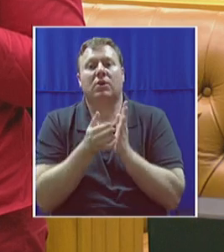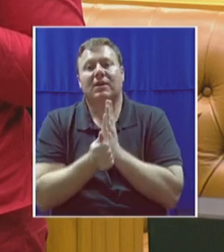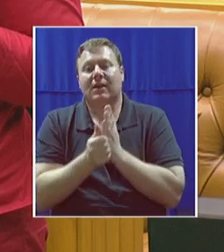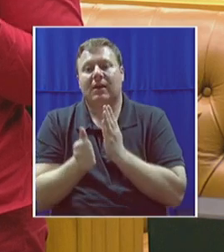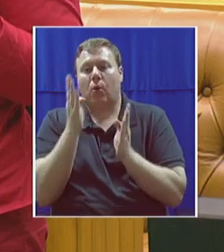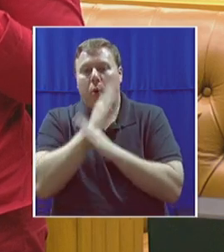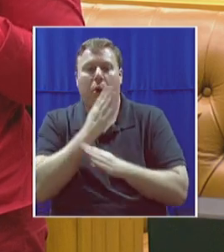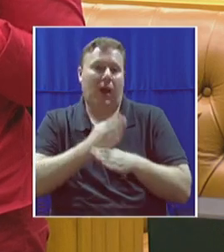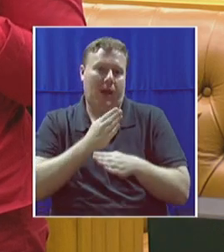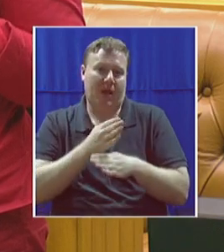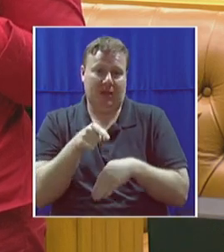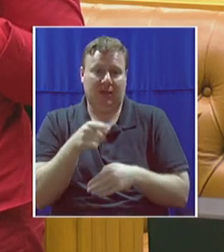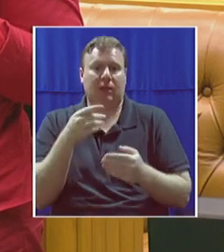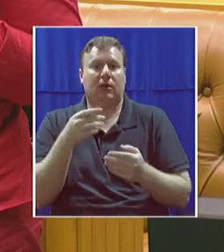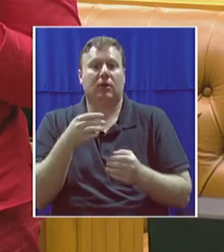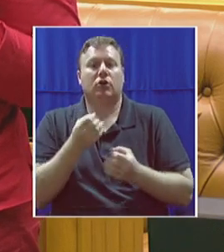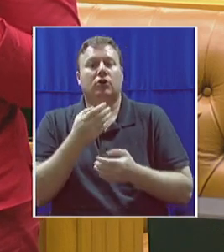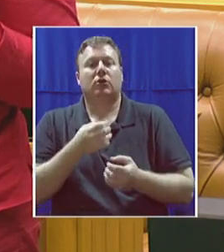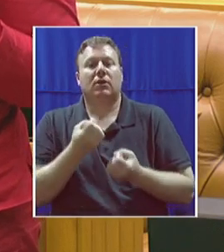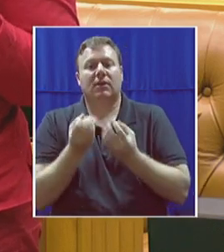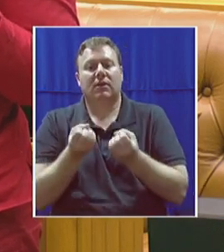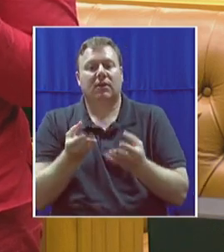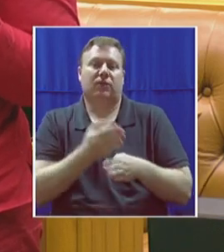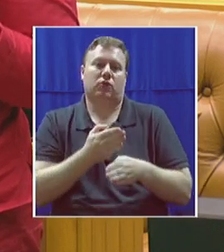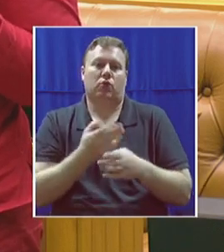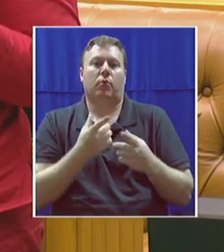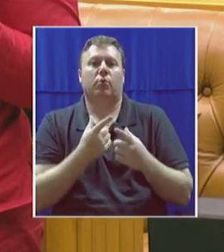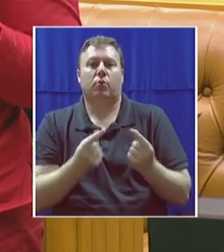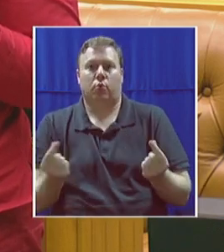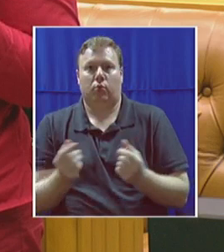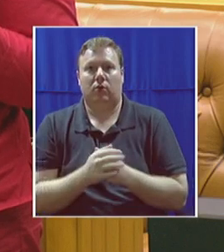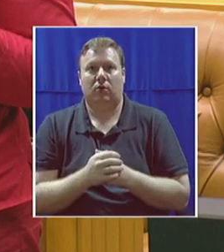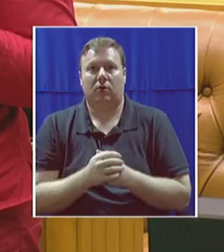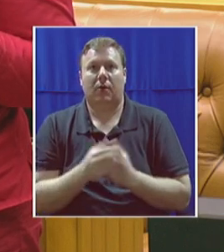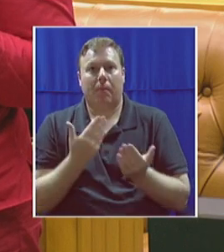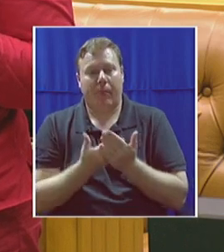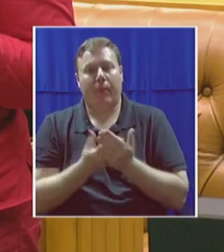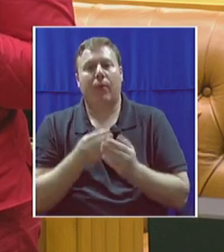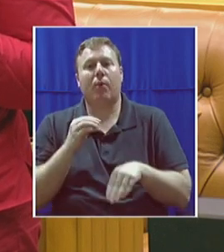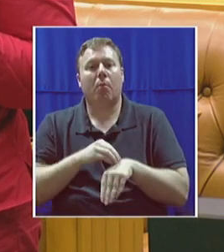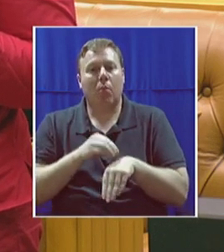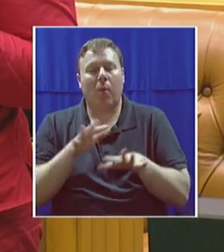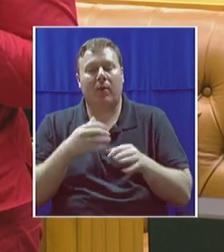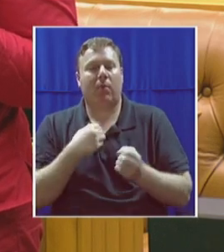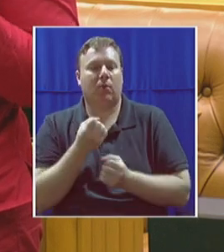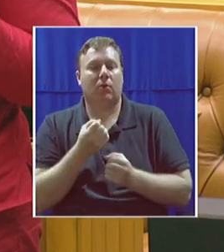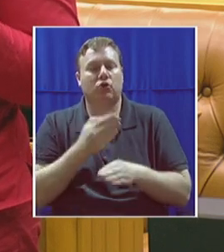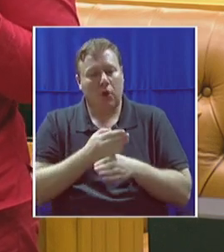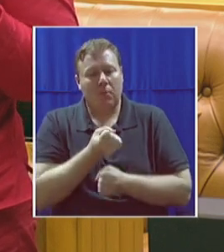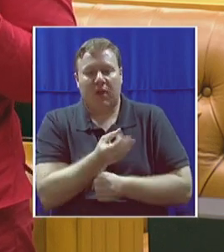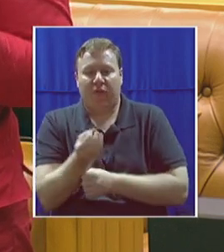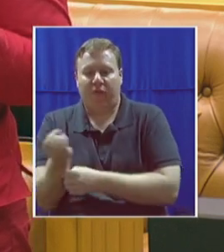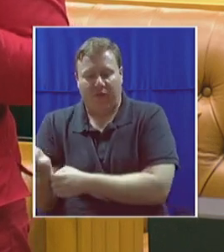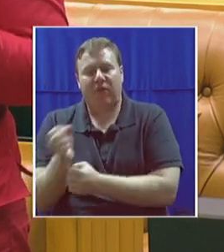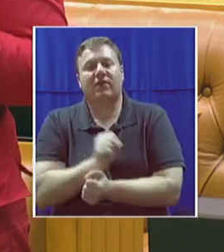labor and that's where you can get more people employed for South Africa will